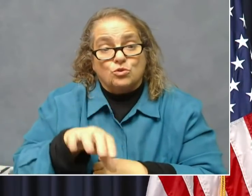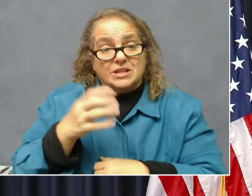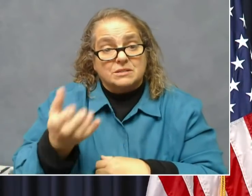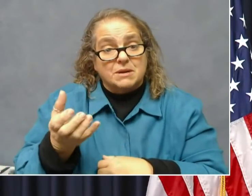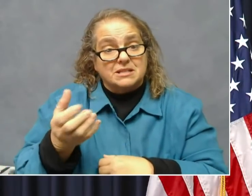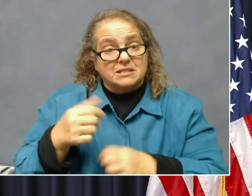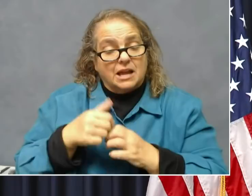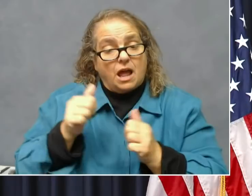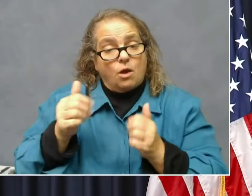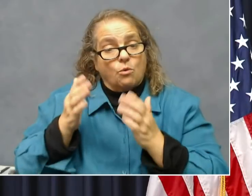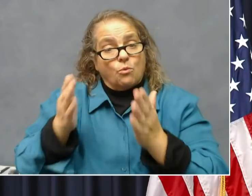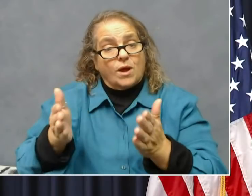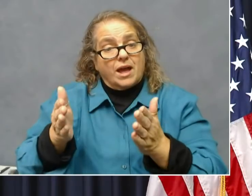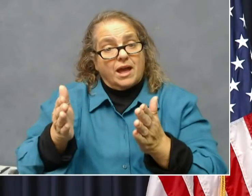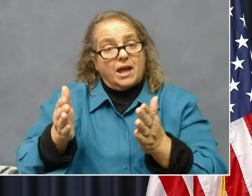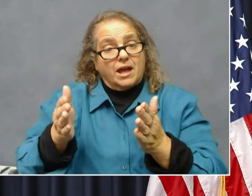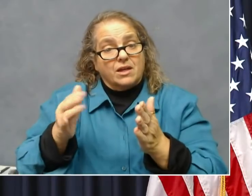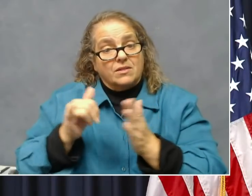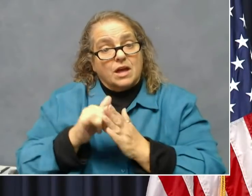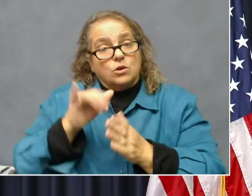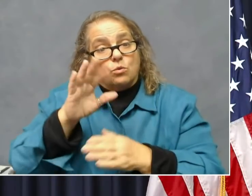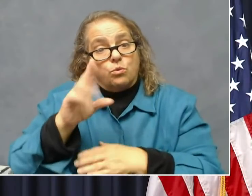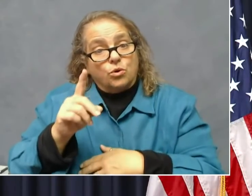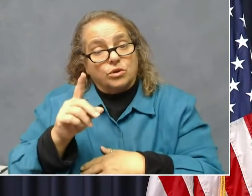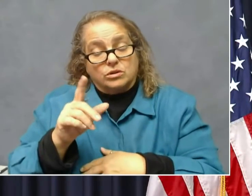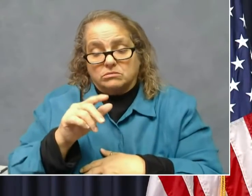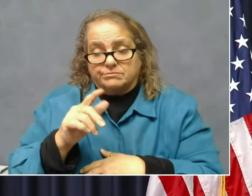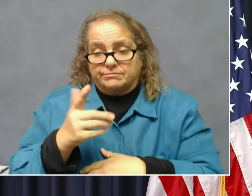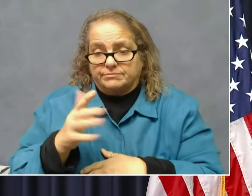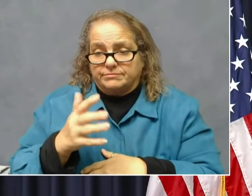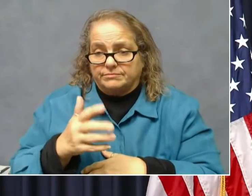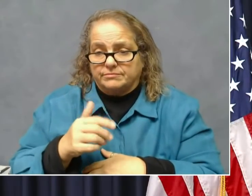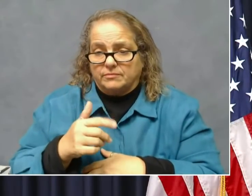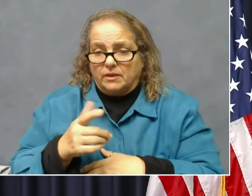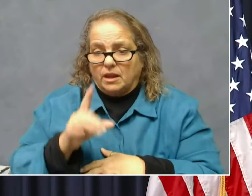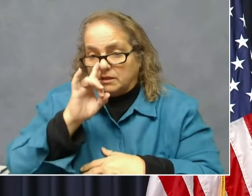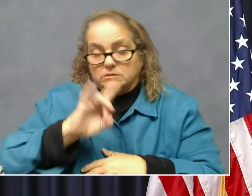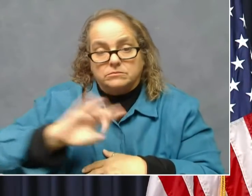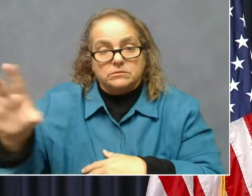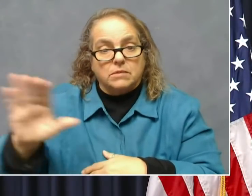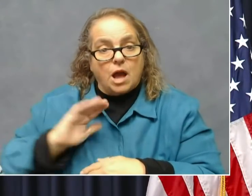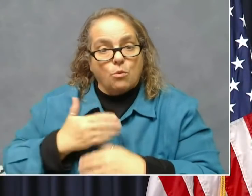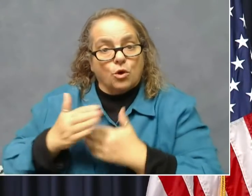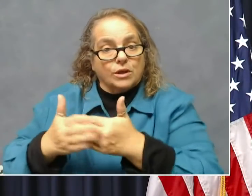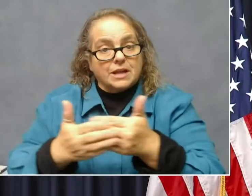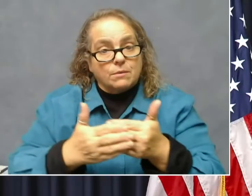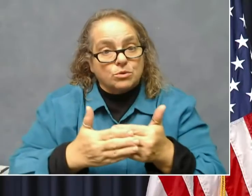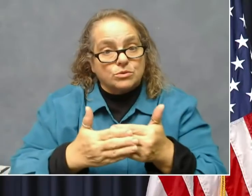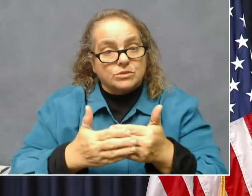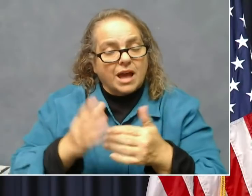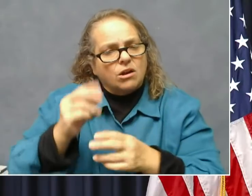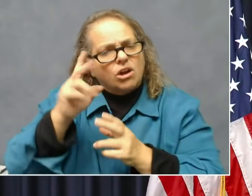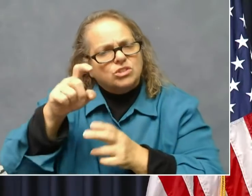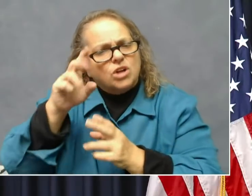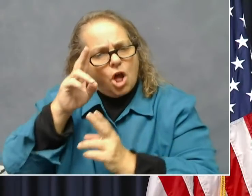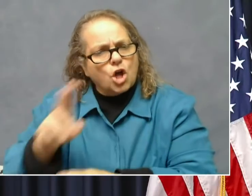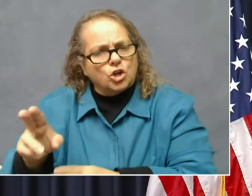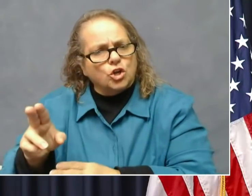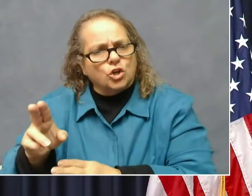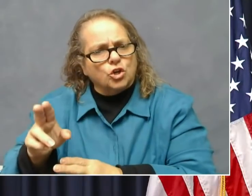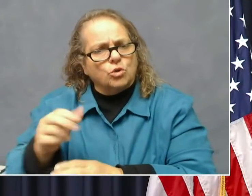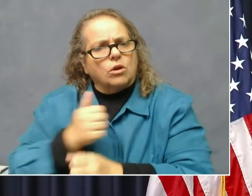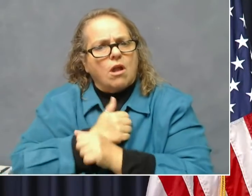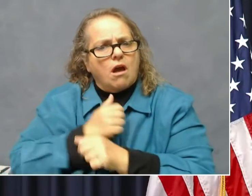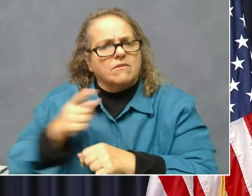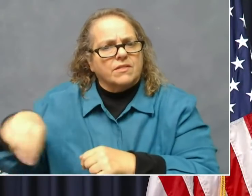that would dishonor loving our neighbor as ourselves. Let's make sure that we do the